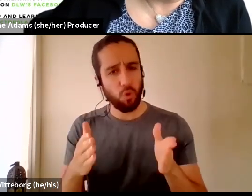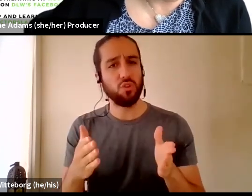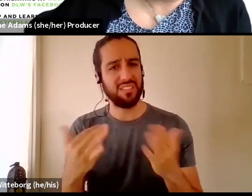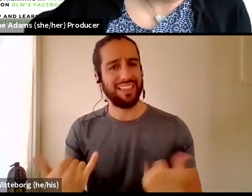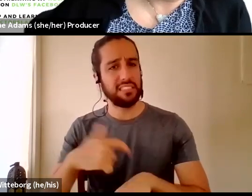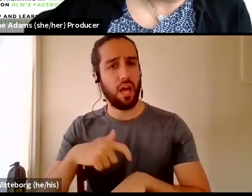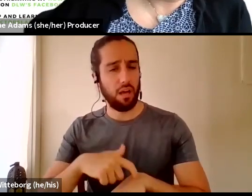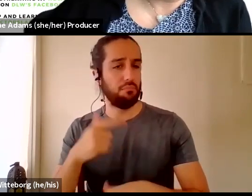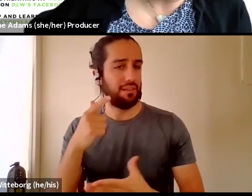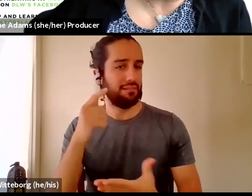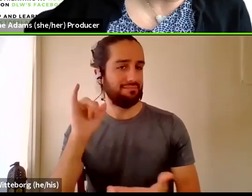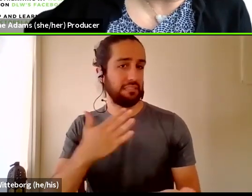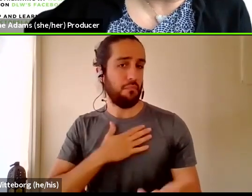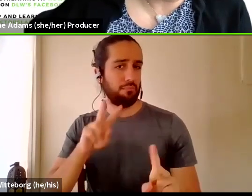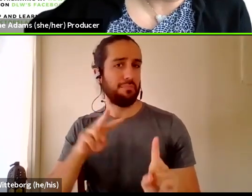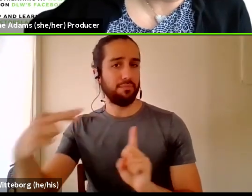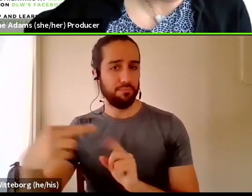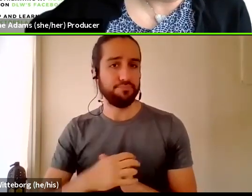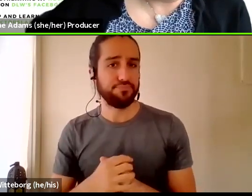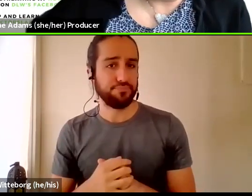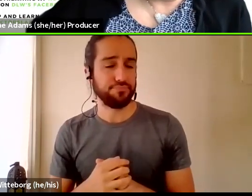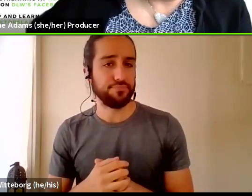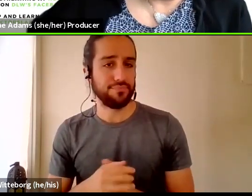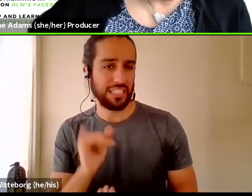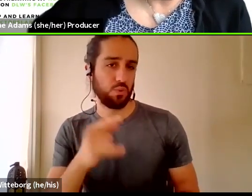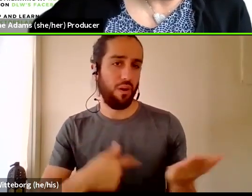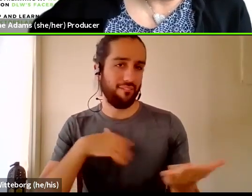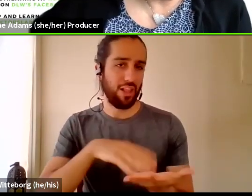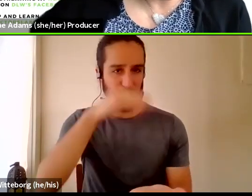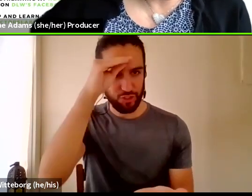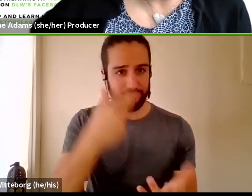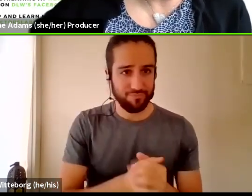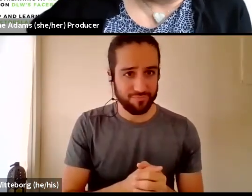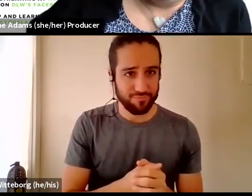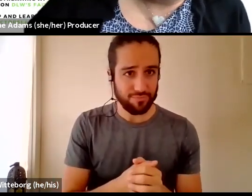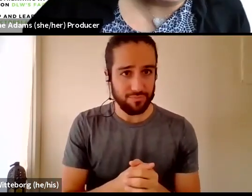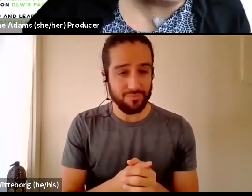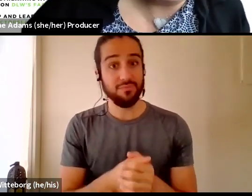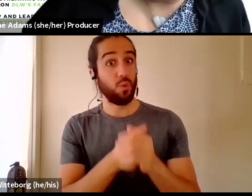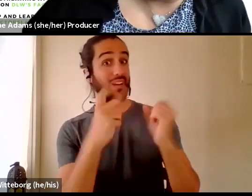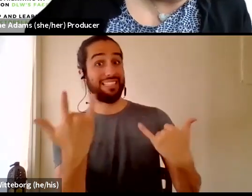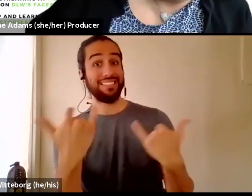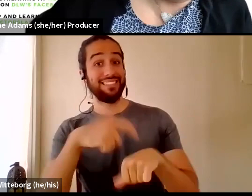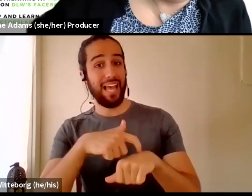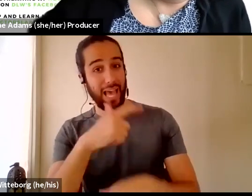that's my takeaway. It's wonderful. Okay, so brilliant beautiful. Man. No,